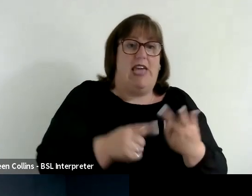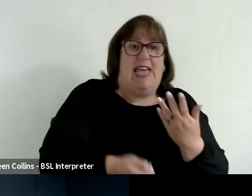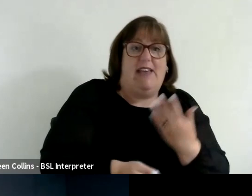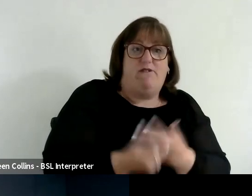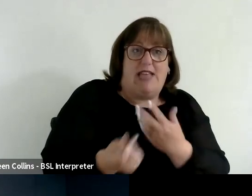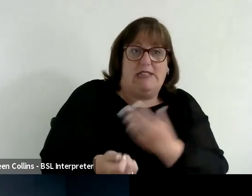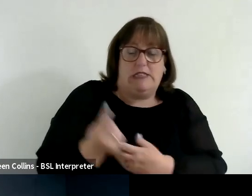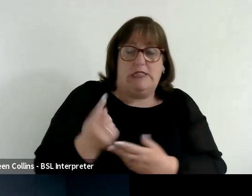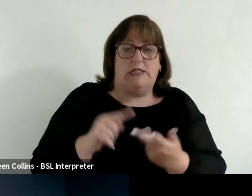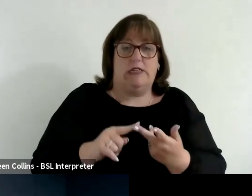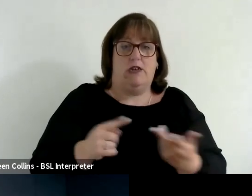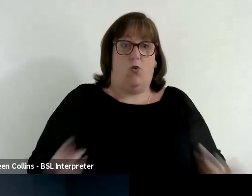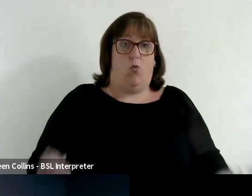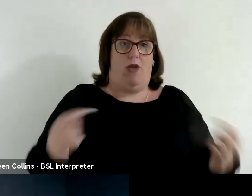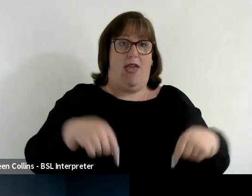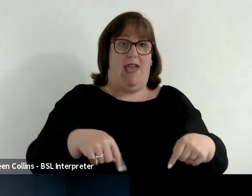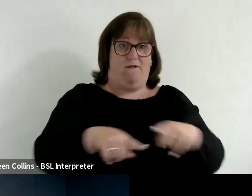here for you. And the whole